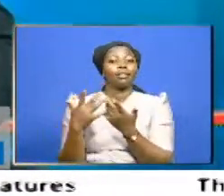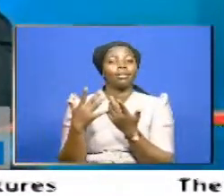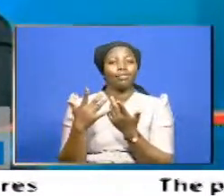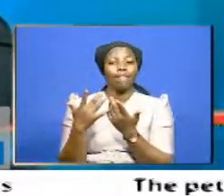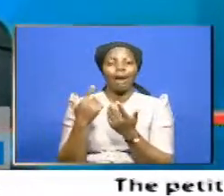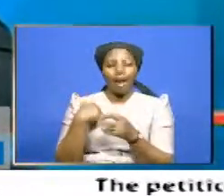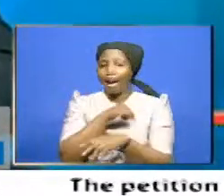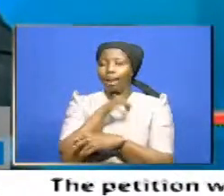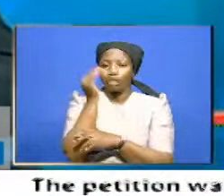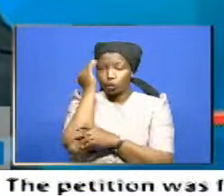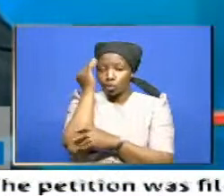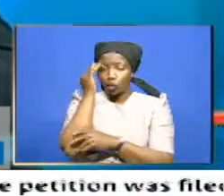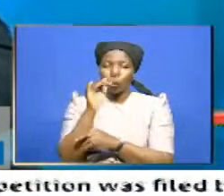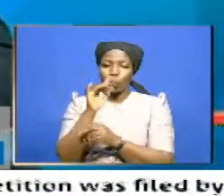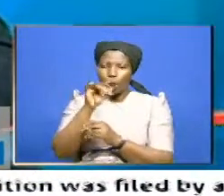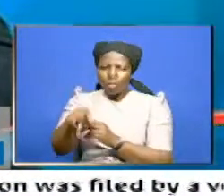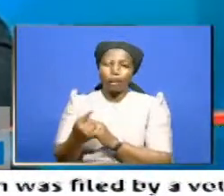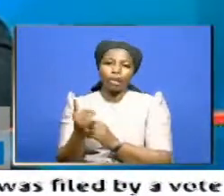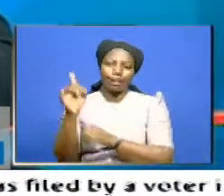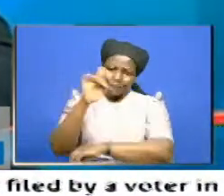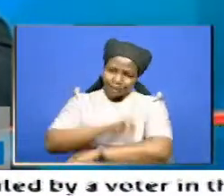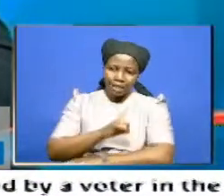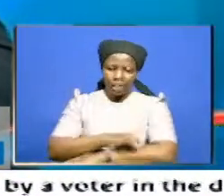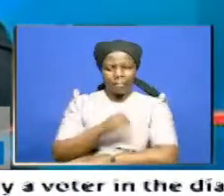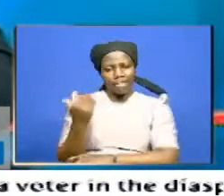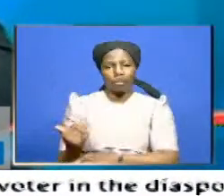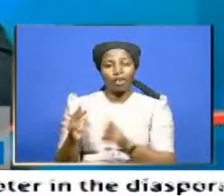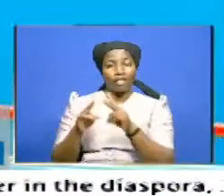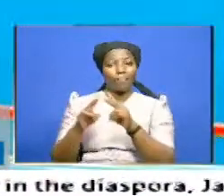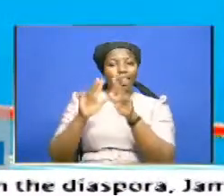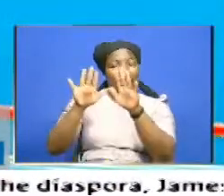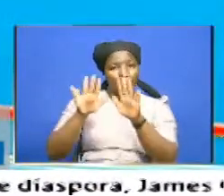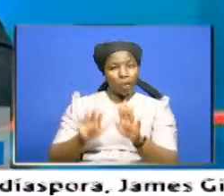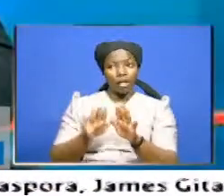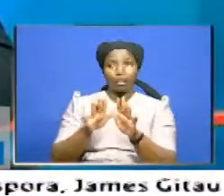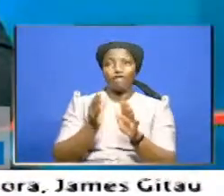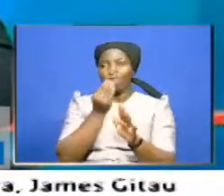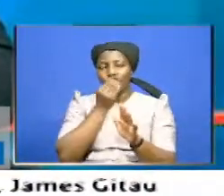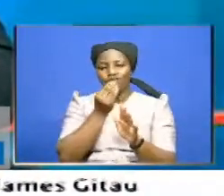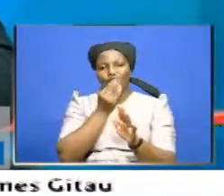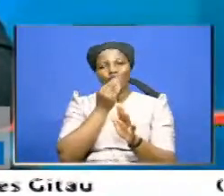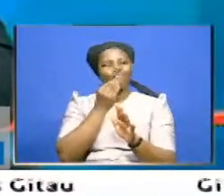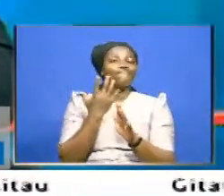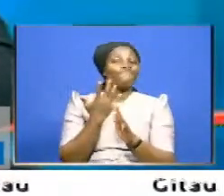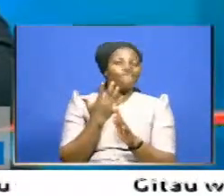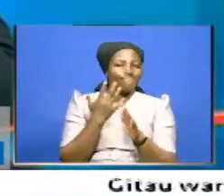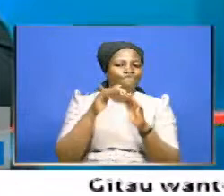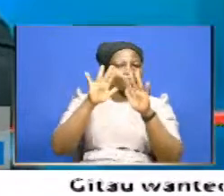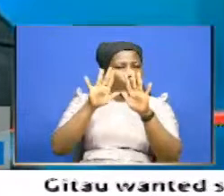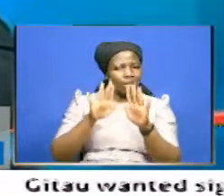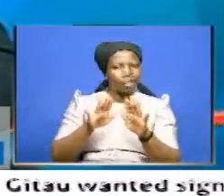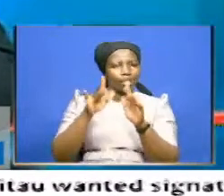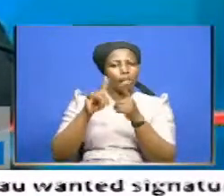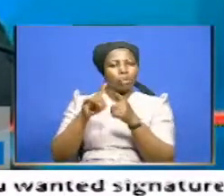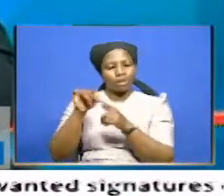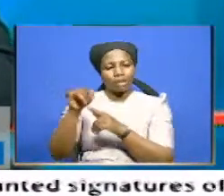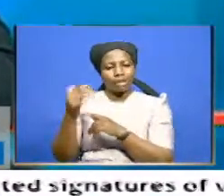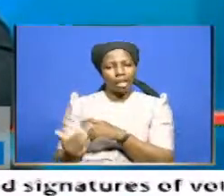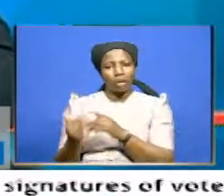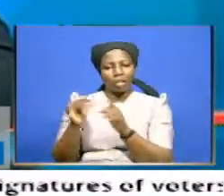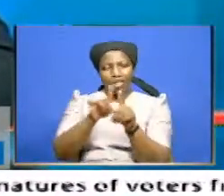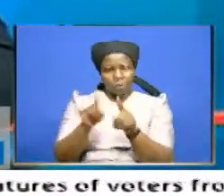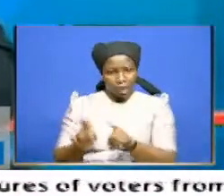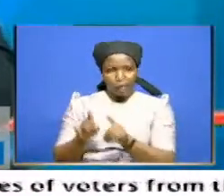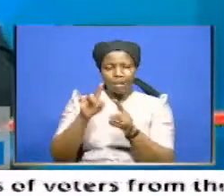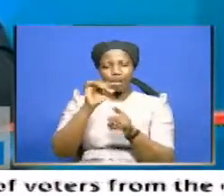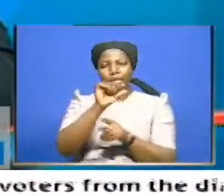estimate, we know that 1,000 days of a child are very, very crucial. Good nutrition in those 1,000 days is very critical to, even on GDP, for example, 8